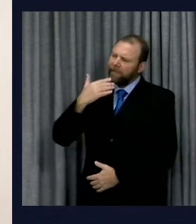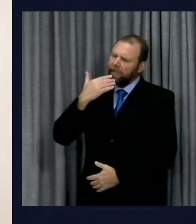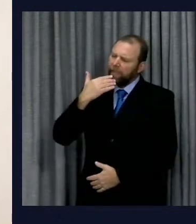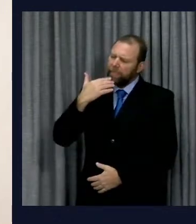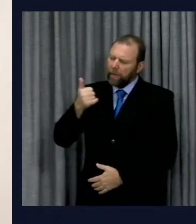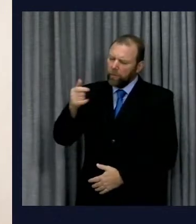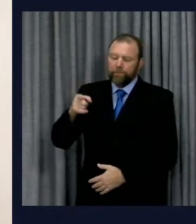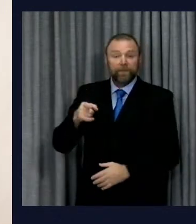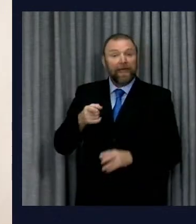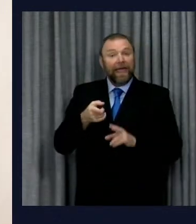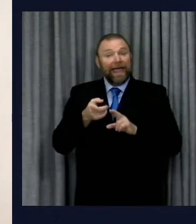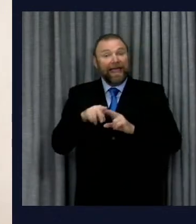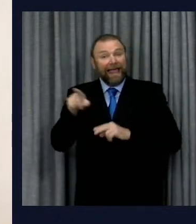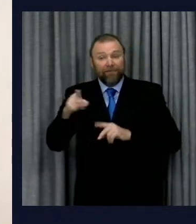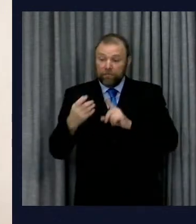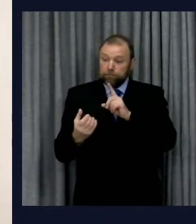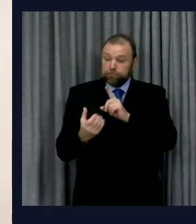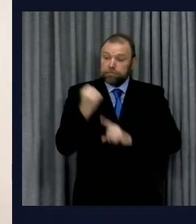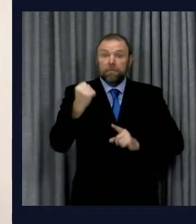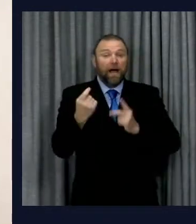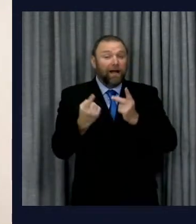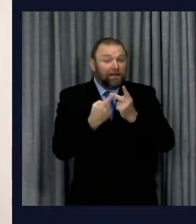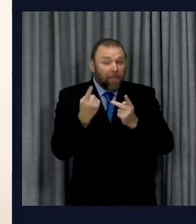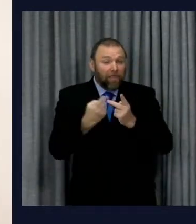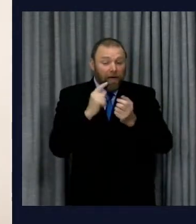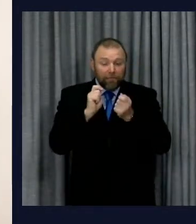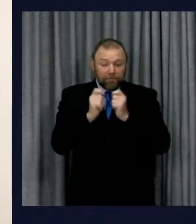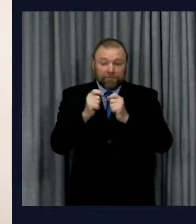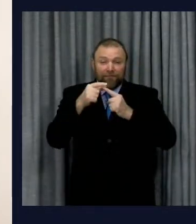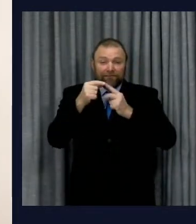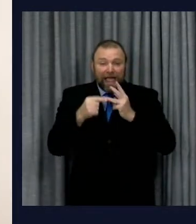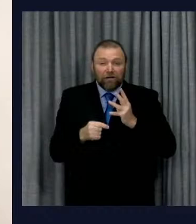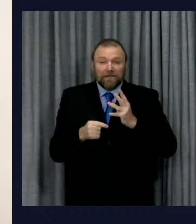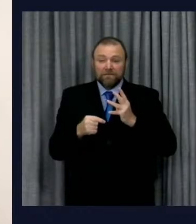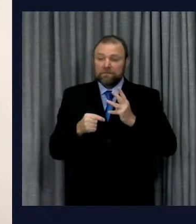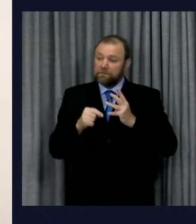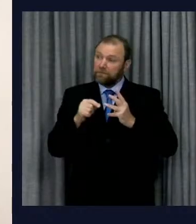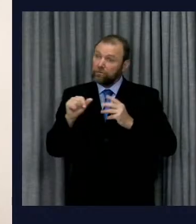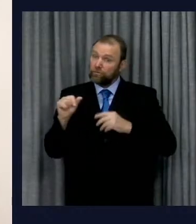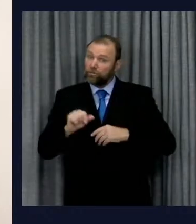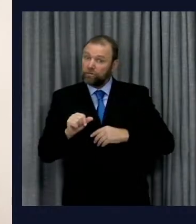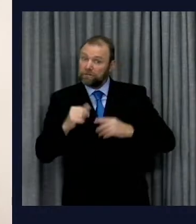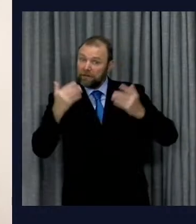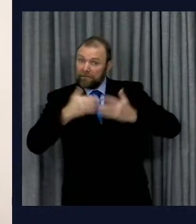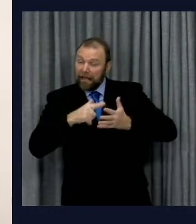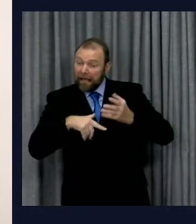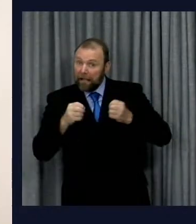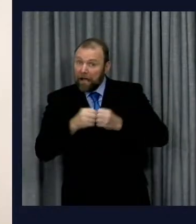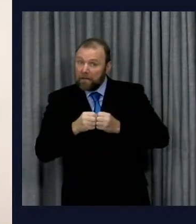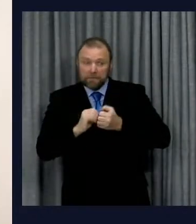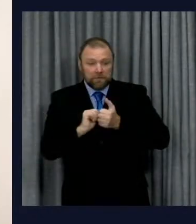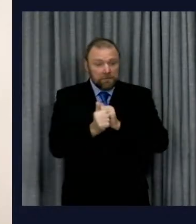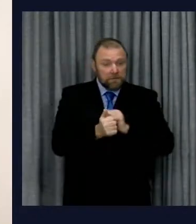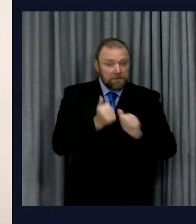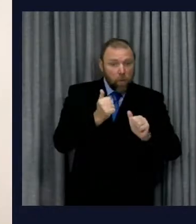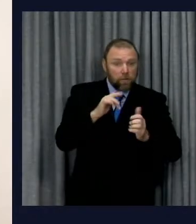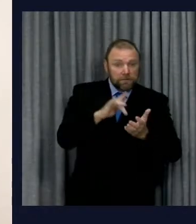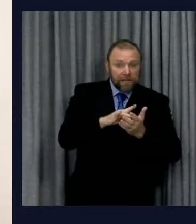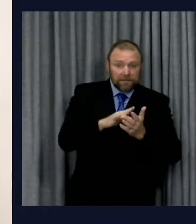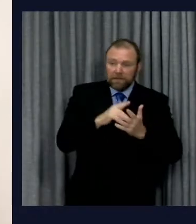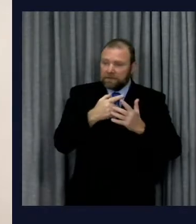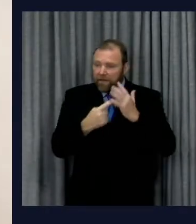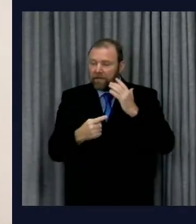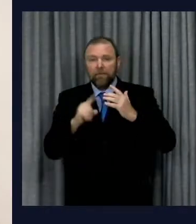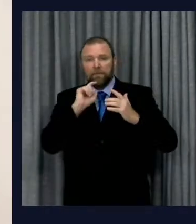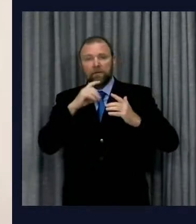variant is found in Wales, should nightclubs, sports venues and the hospitality sector be ready to close down